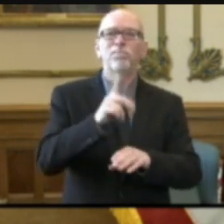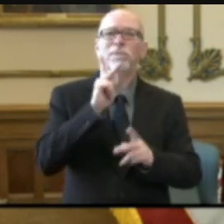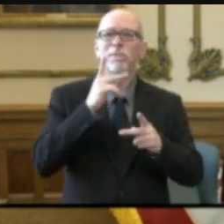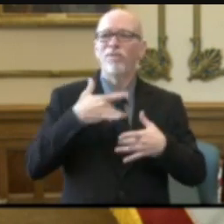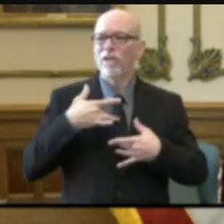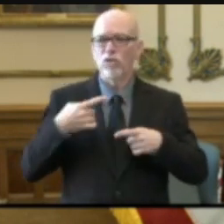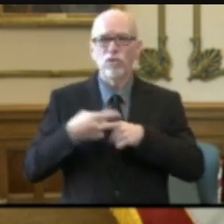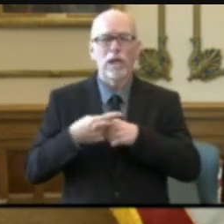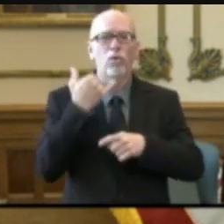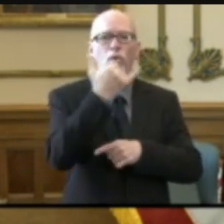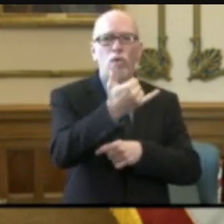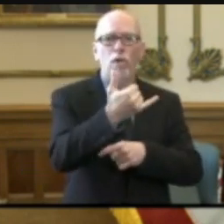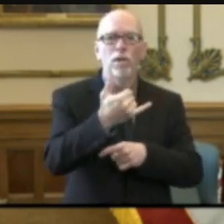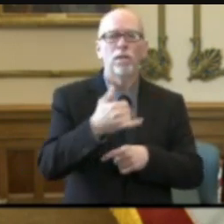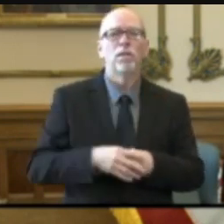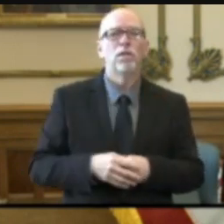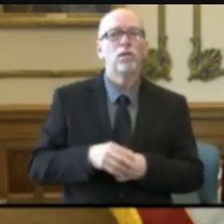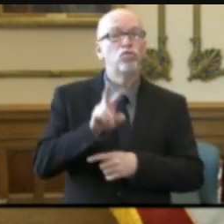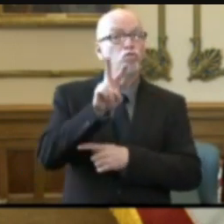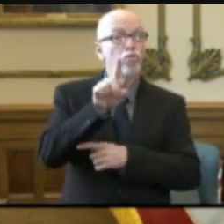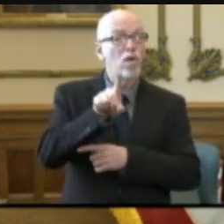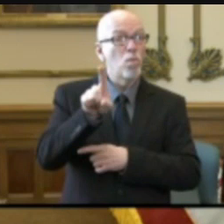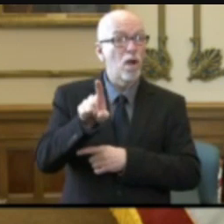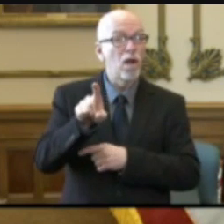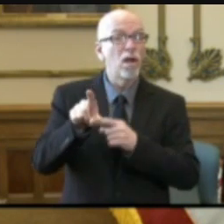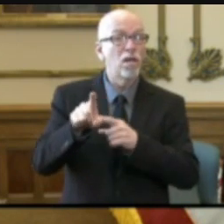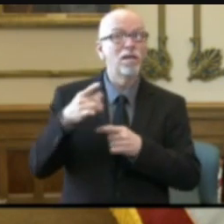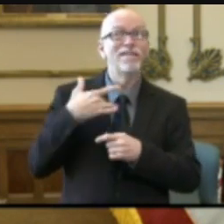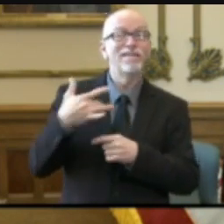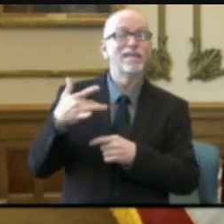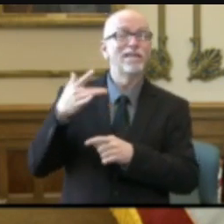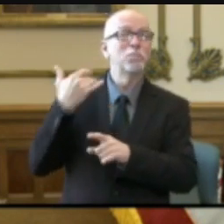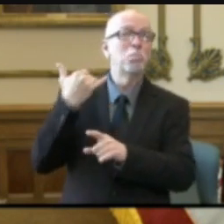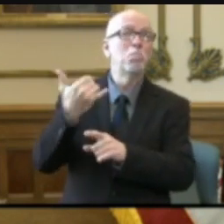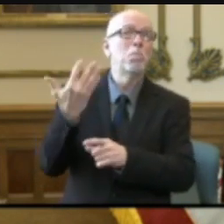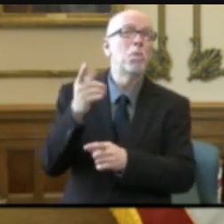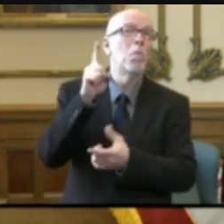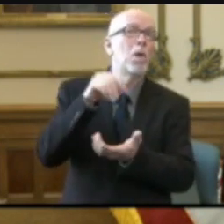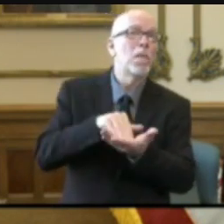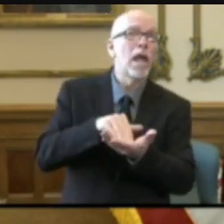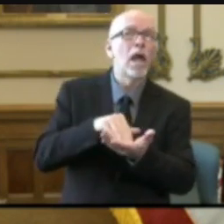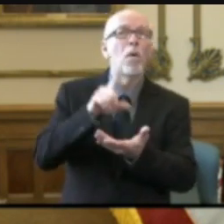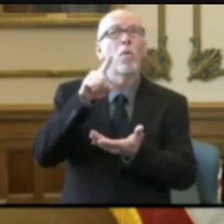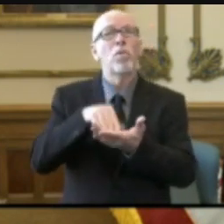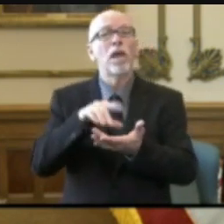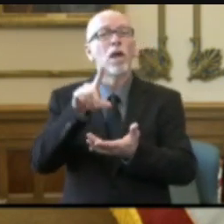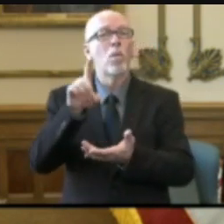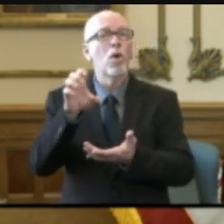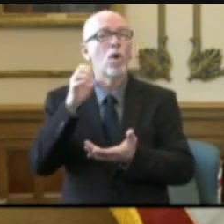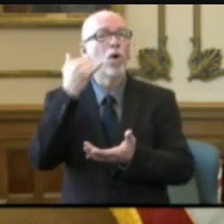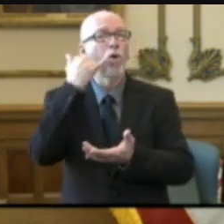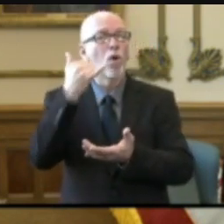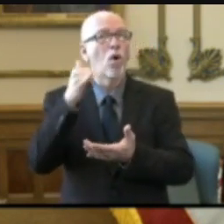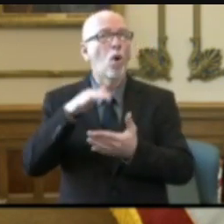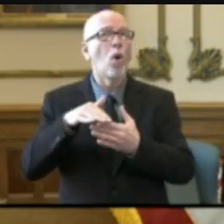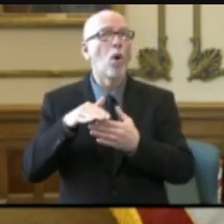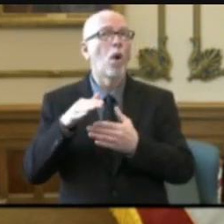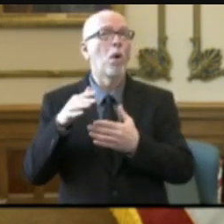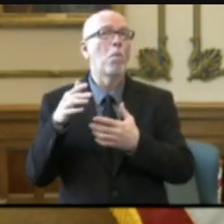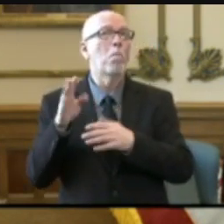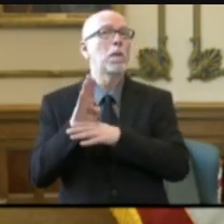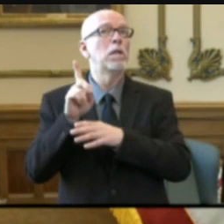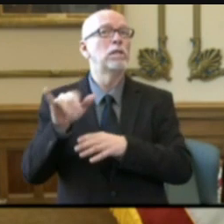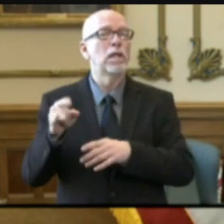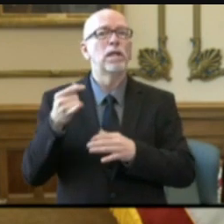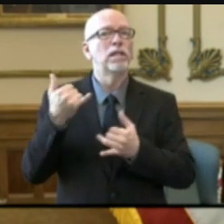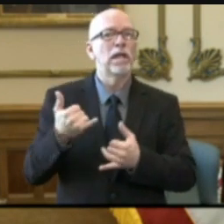calls. 211, which normally gets about 1,000 to 1,100 calls on a big day, has been